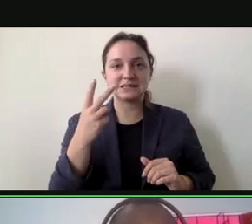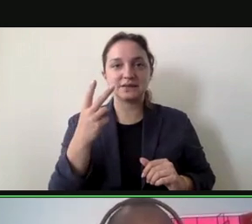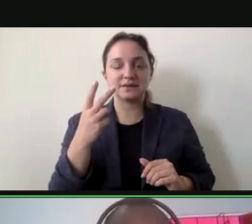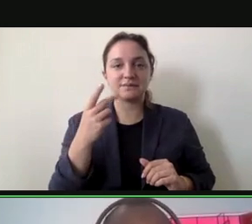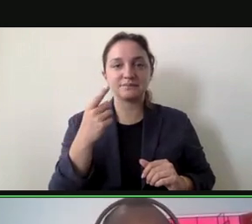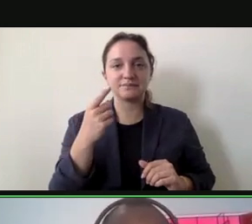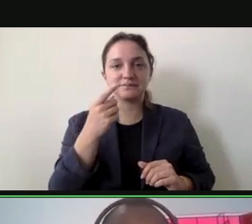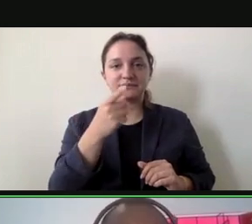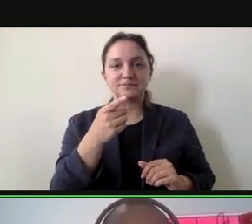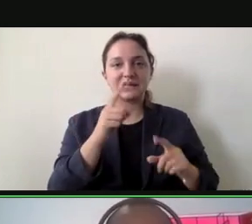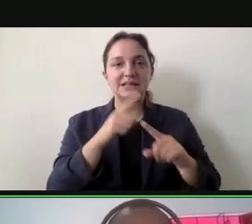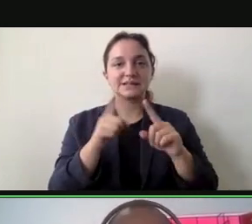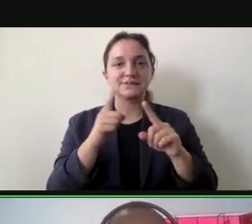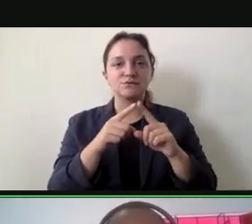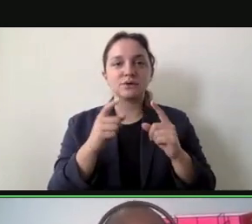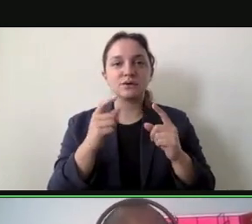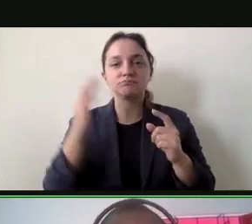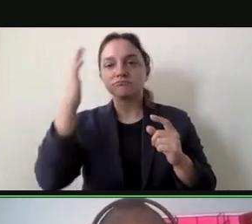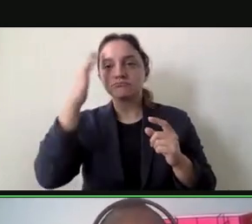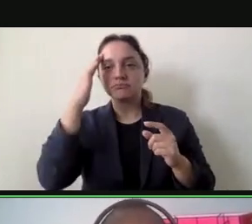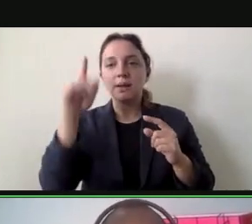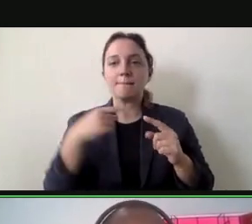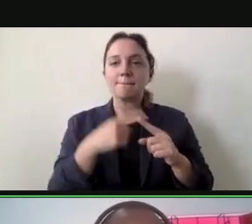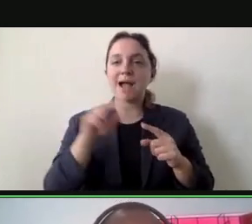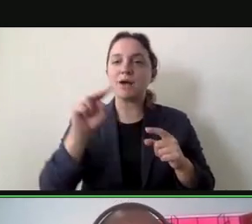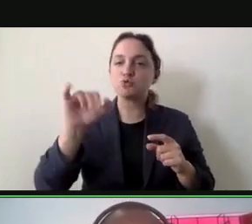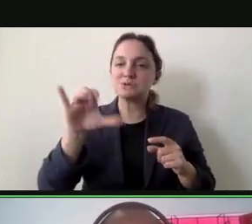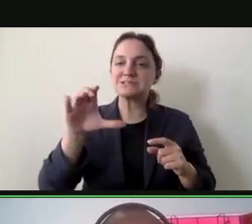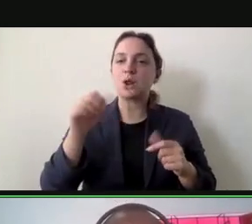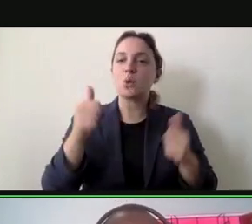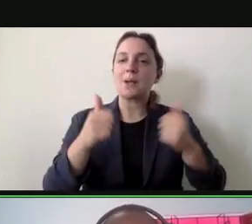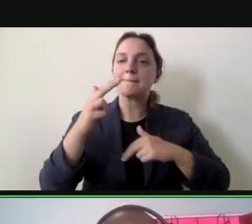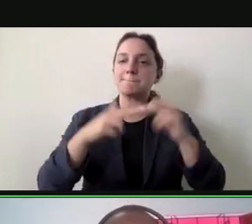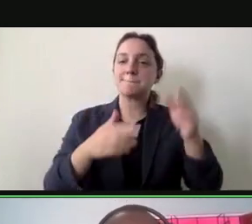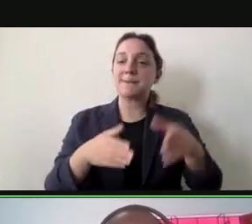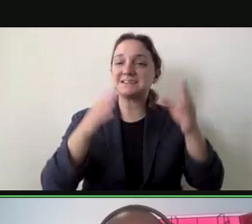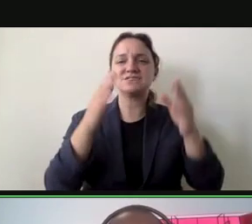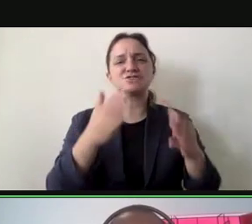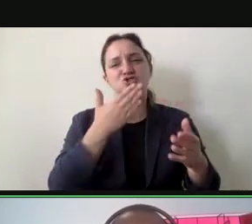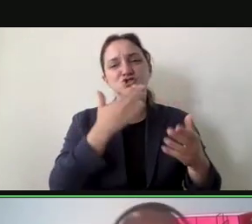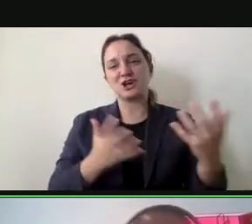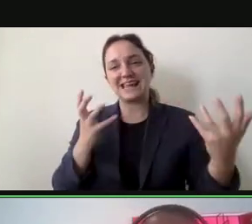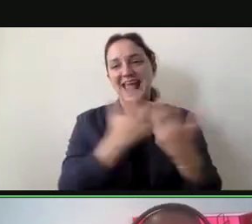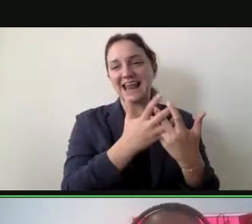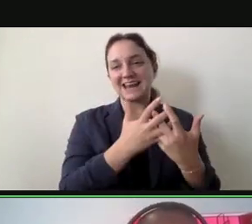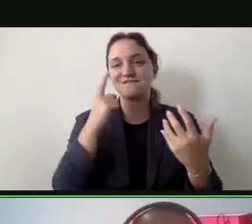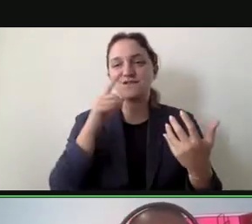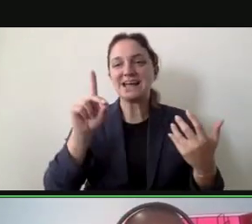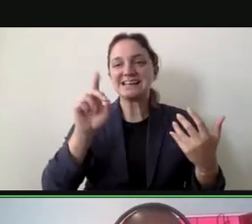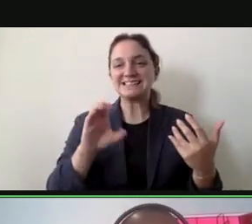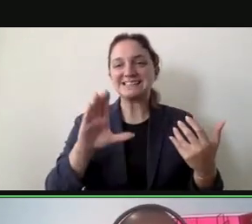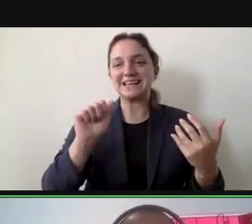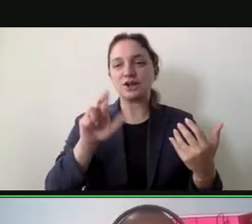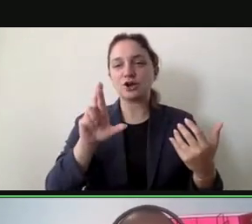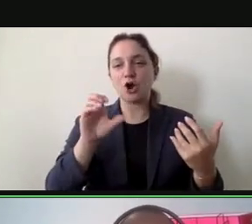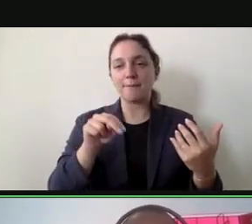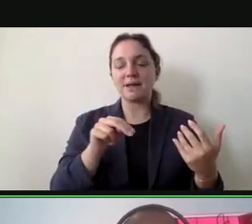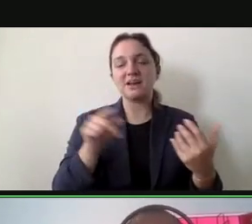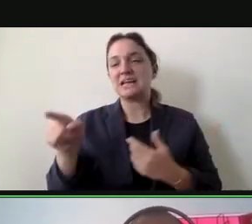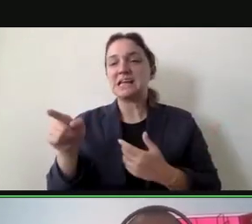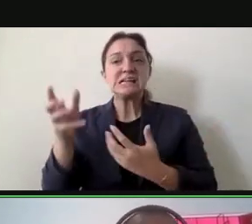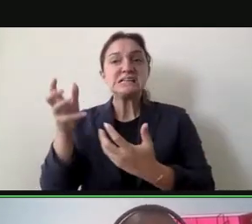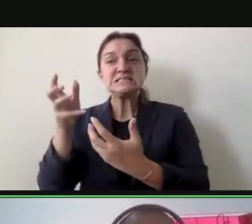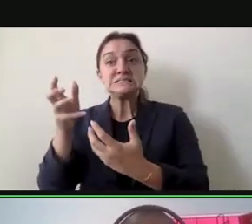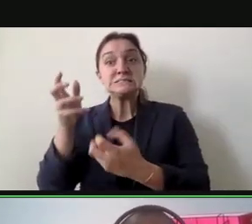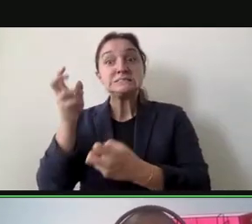on which buildings across New York City are great candidates for decarbonization, which ones are difficult candidates for decarbonization, and